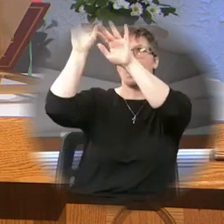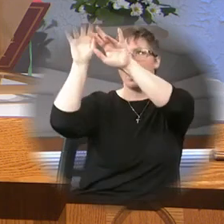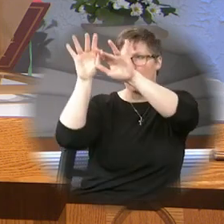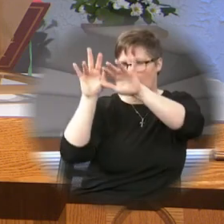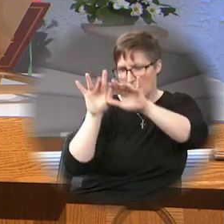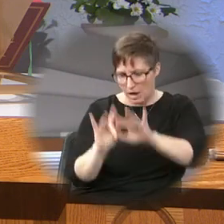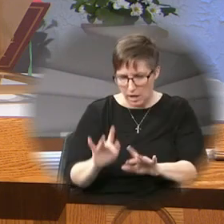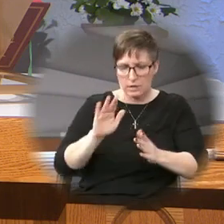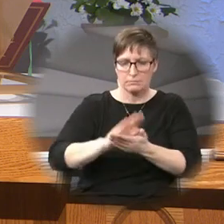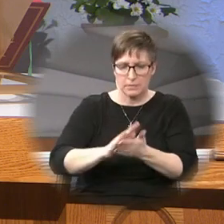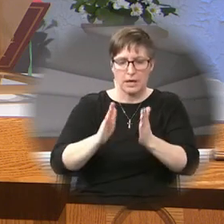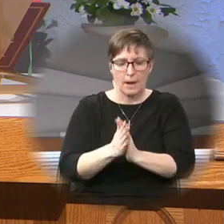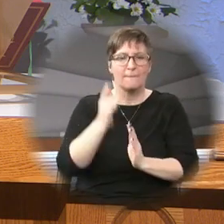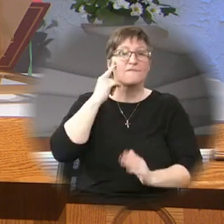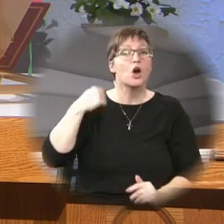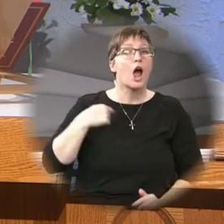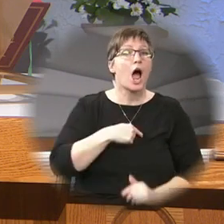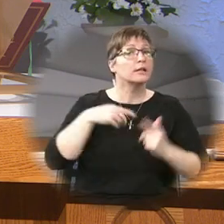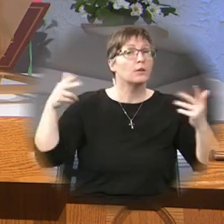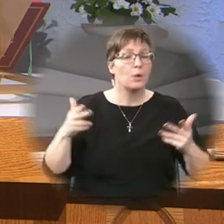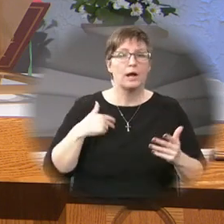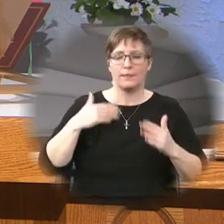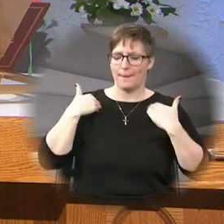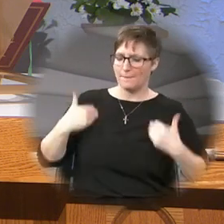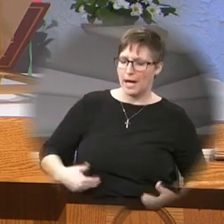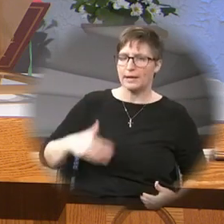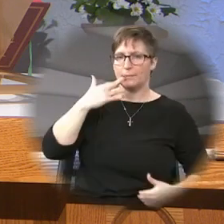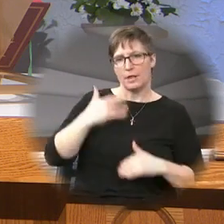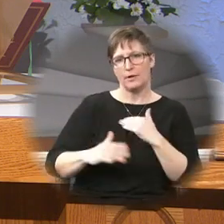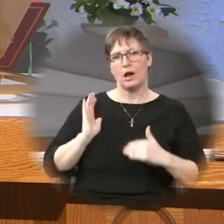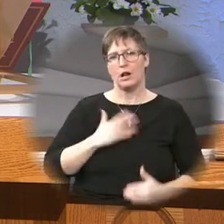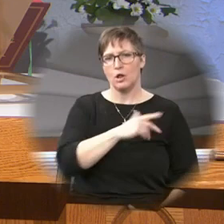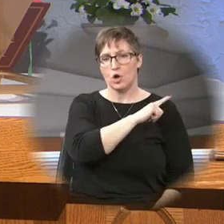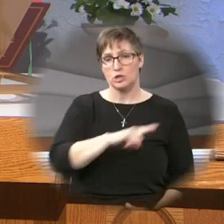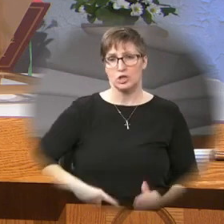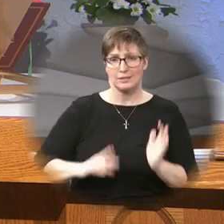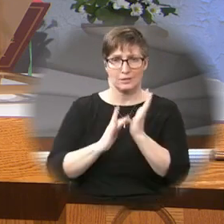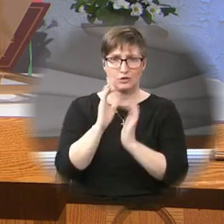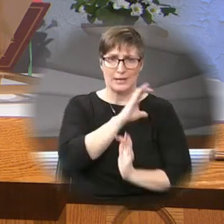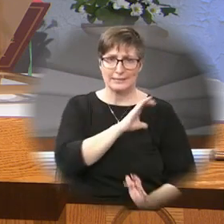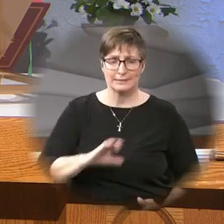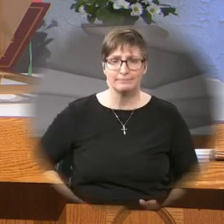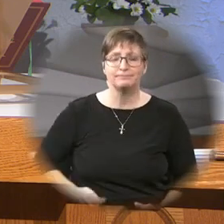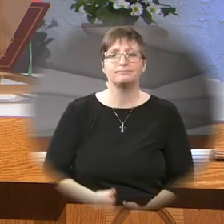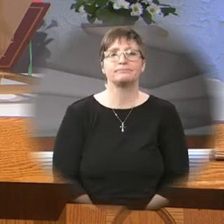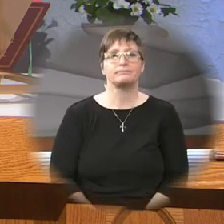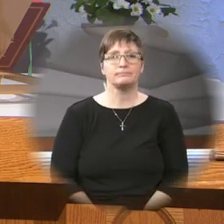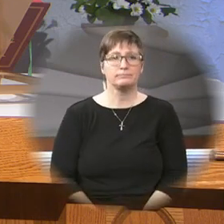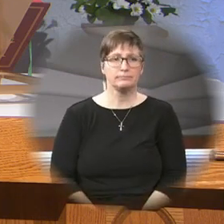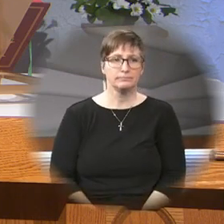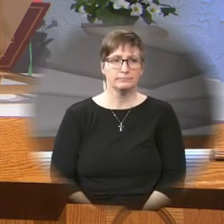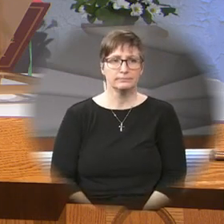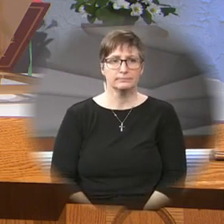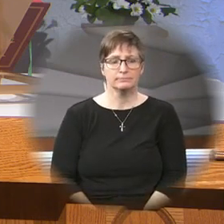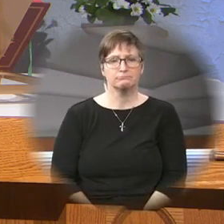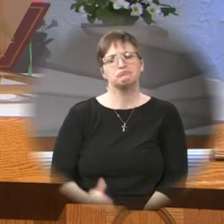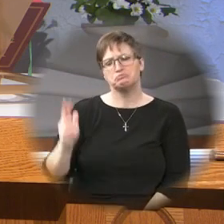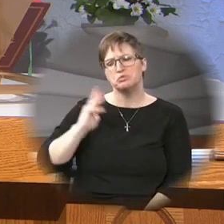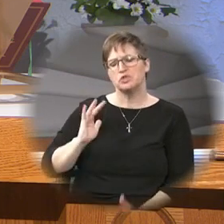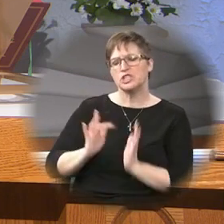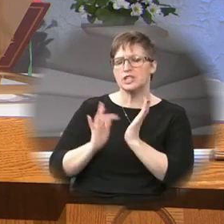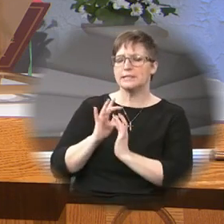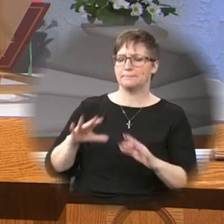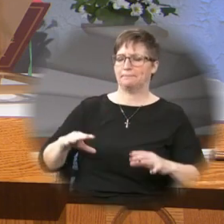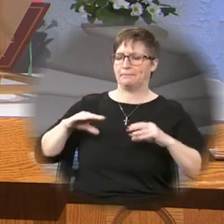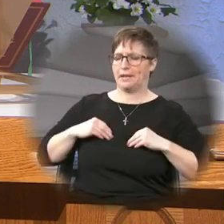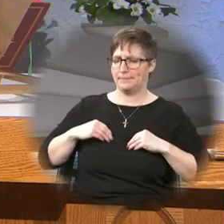them like the dewfall, so that they may become for us the body and blood of our Lord Jesus Christ. At the time he